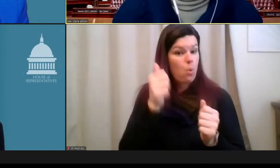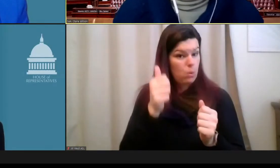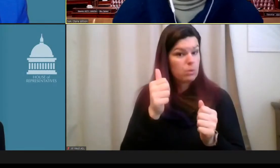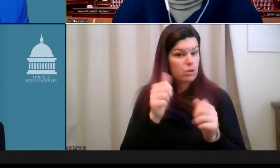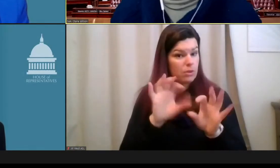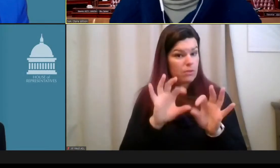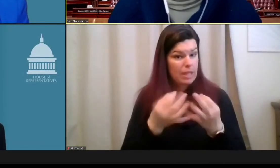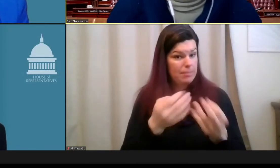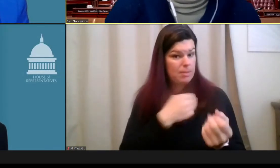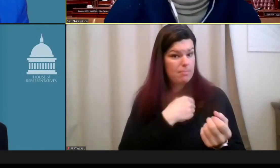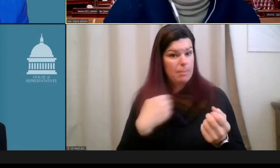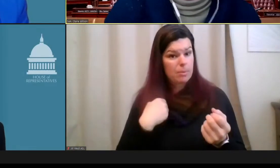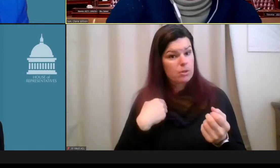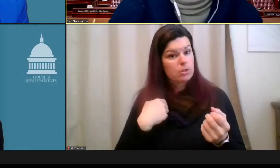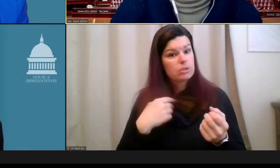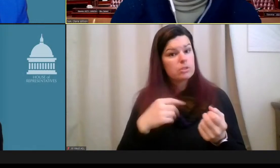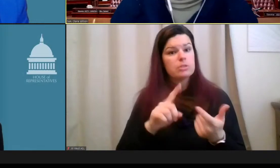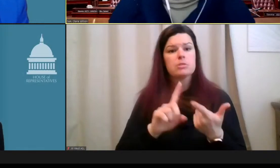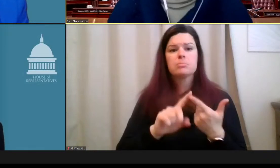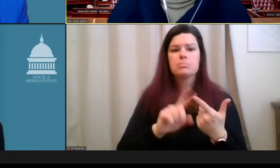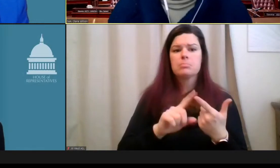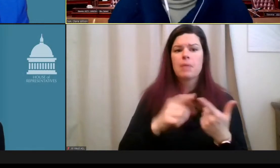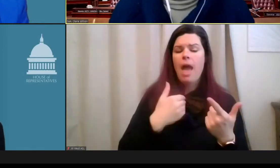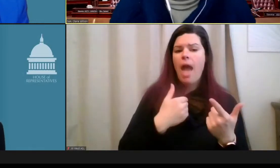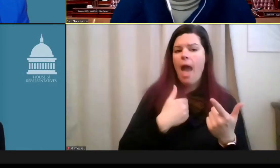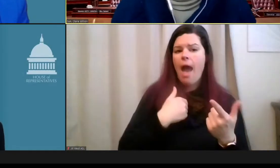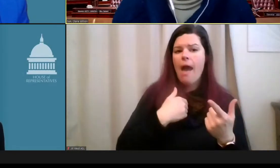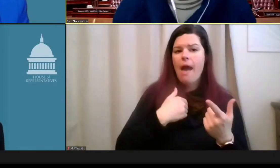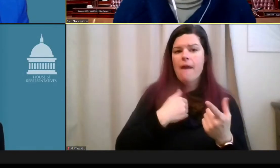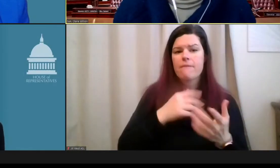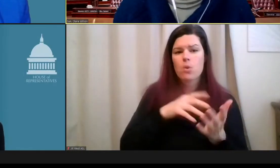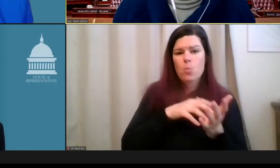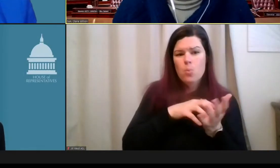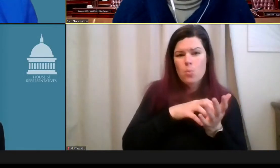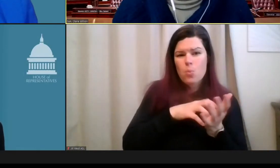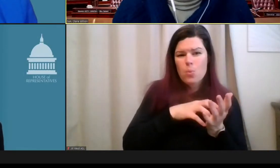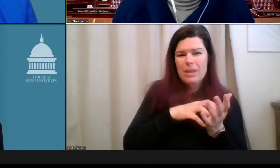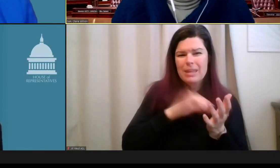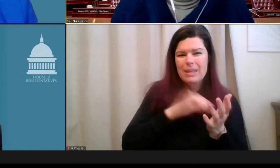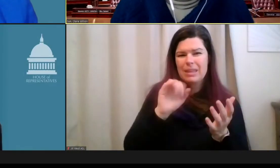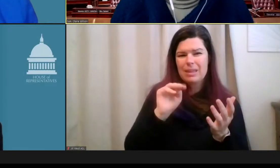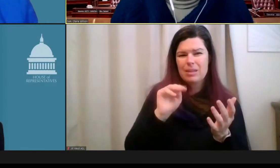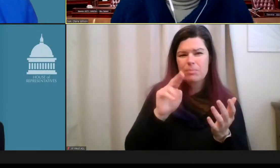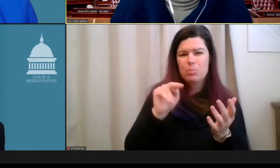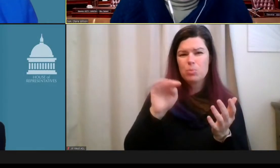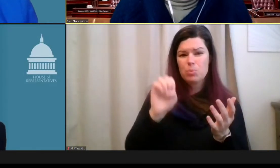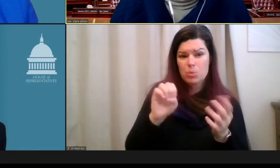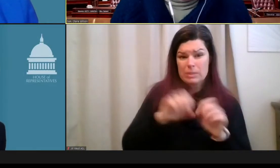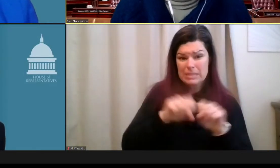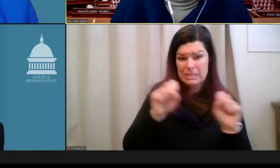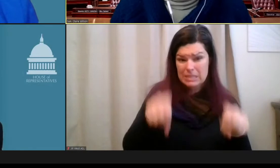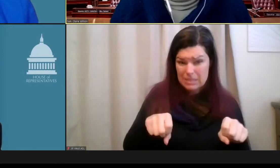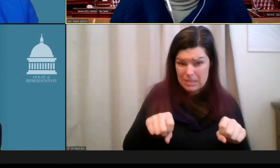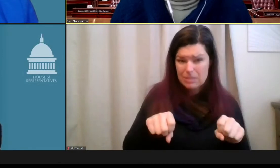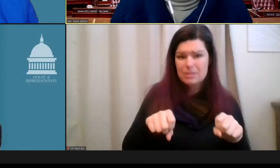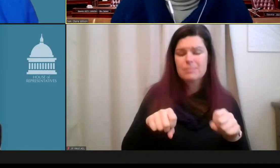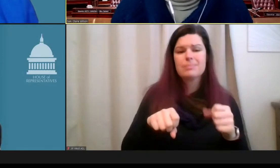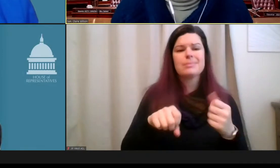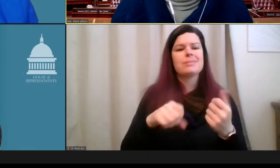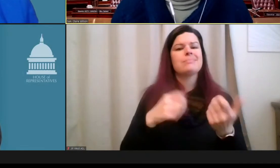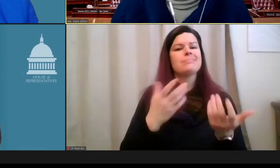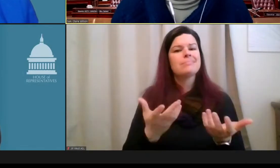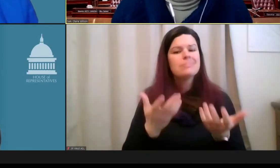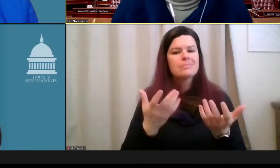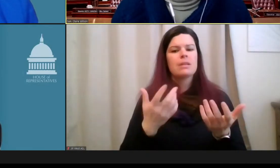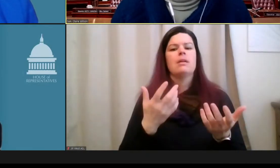have compromised systems or live with those that may have compromised systems. And until we have access, I